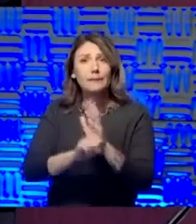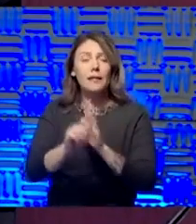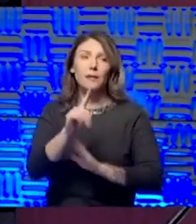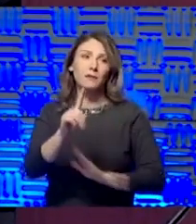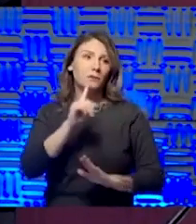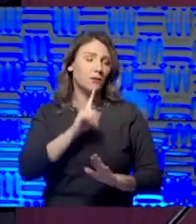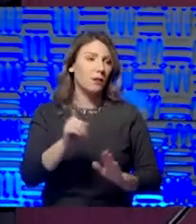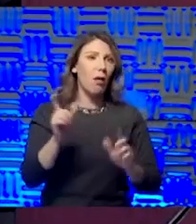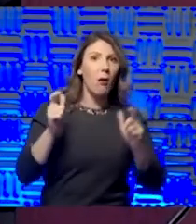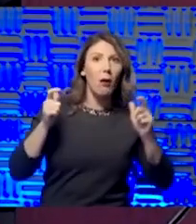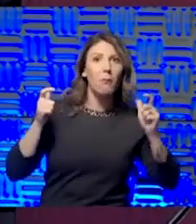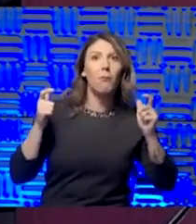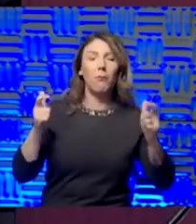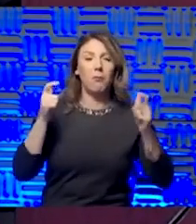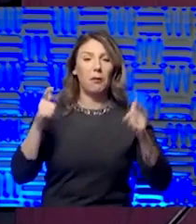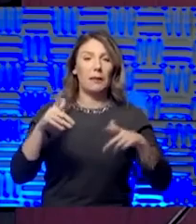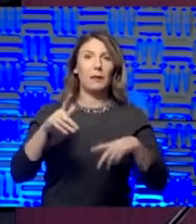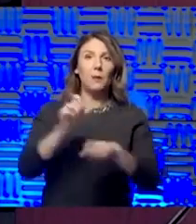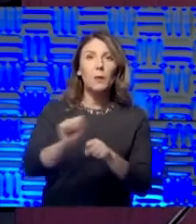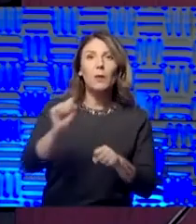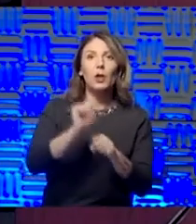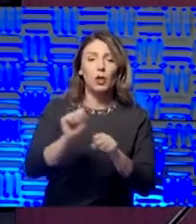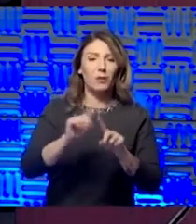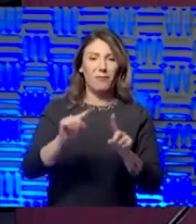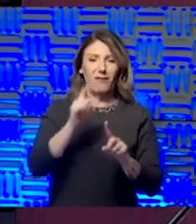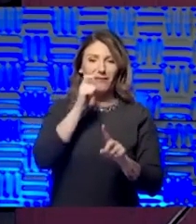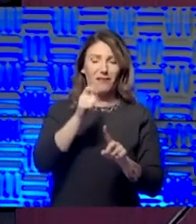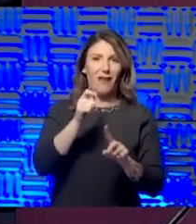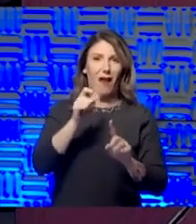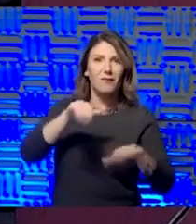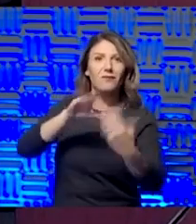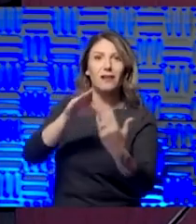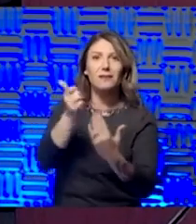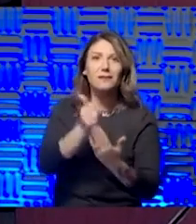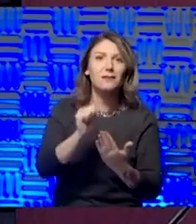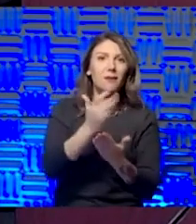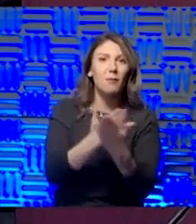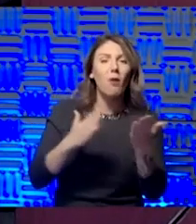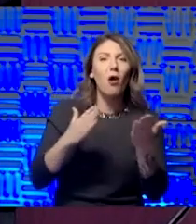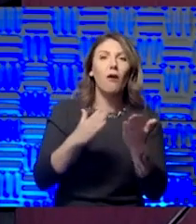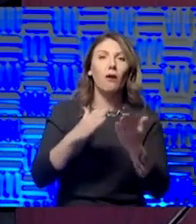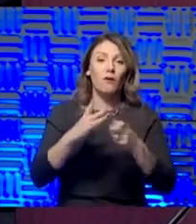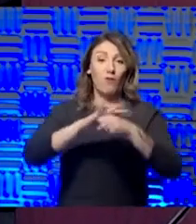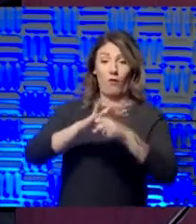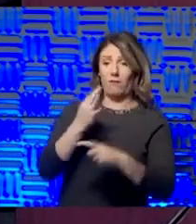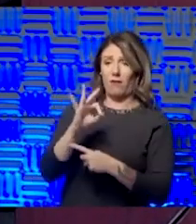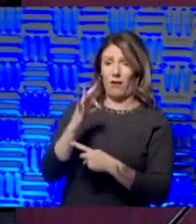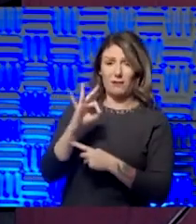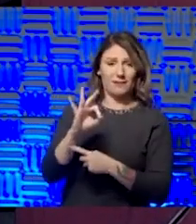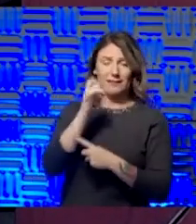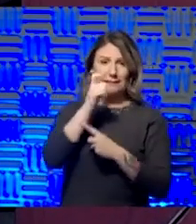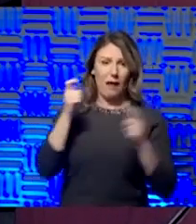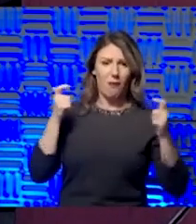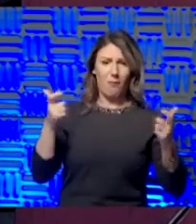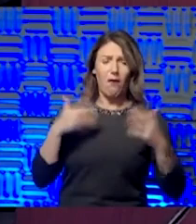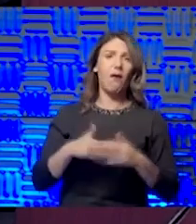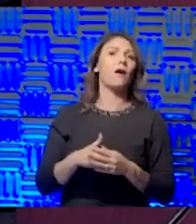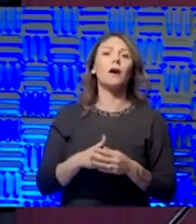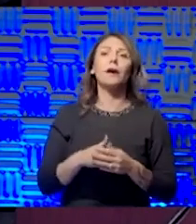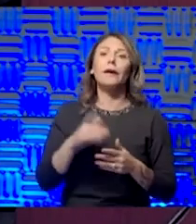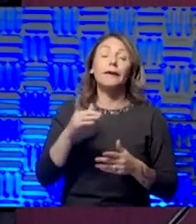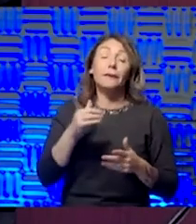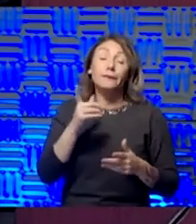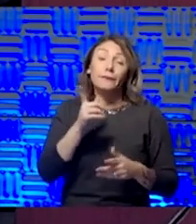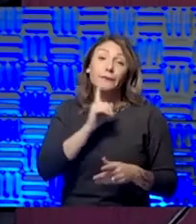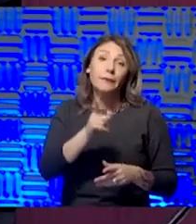undertaking, but I haven't met any part of COVID-19 that wasn't enormous, because it changes our lives so much. This is just one more step in that